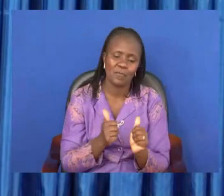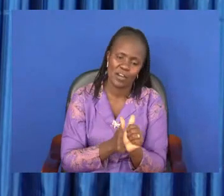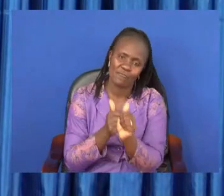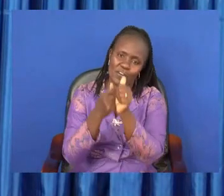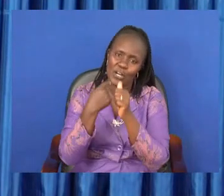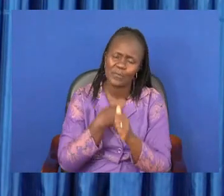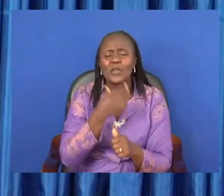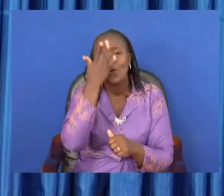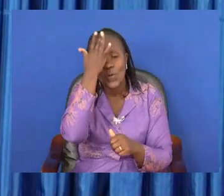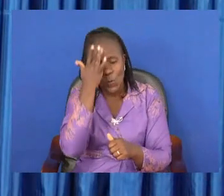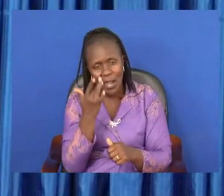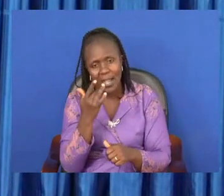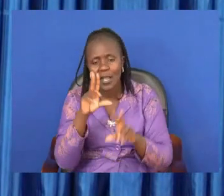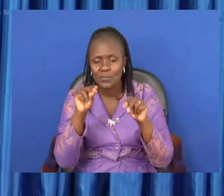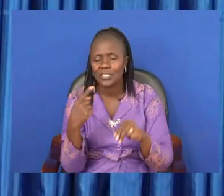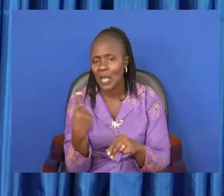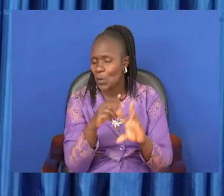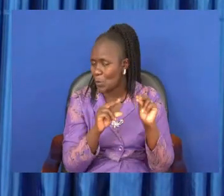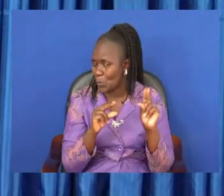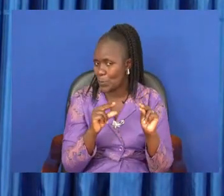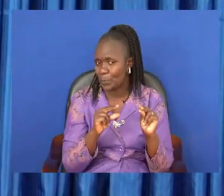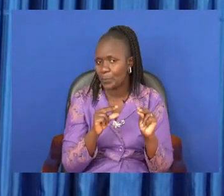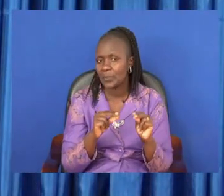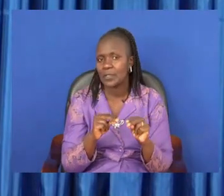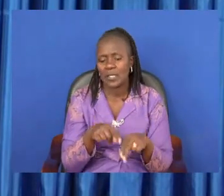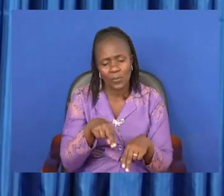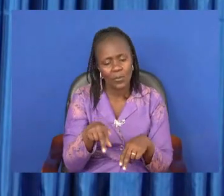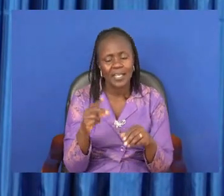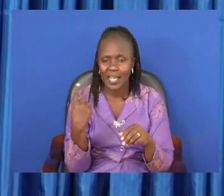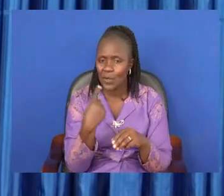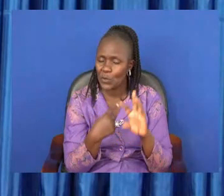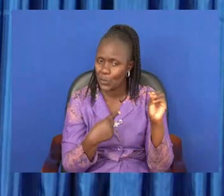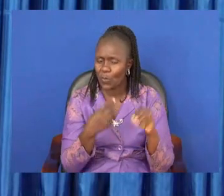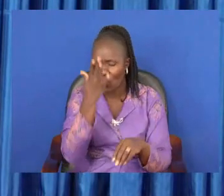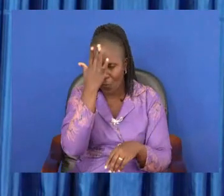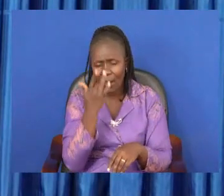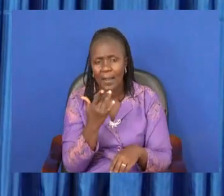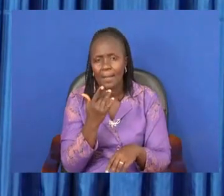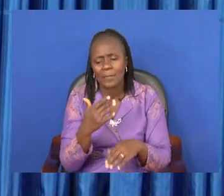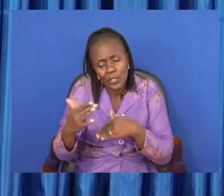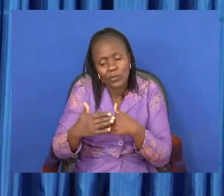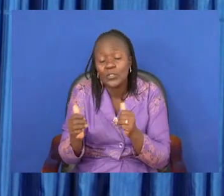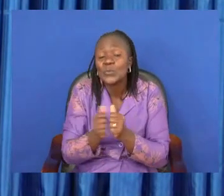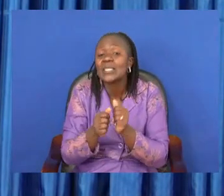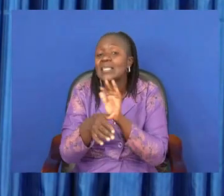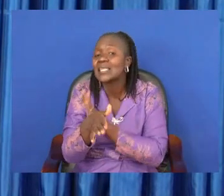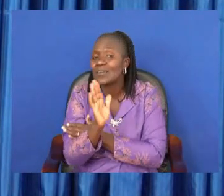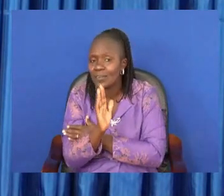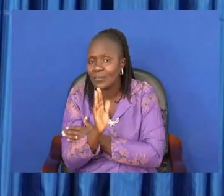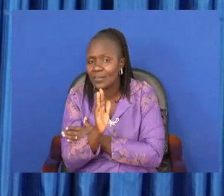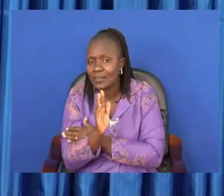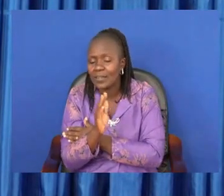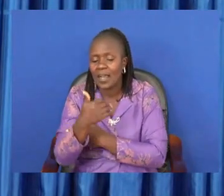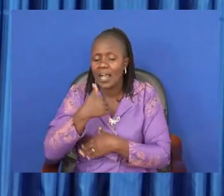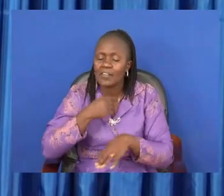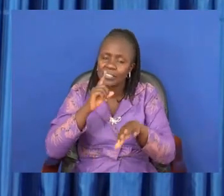me. Why? Because I'm not alone. Why? Because I'm not walking alone. Why? Because I'm very close to God. I am